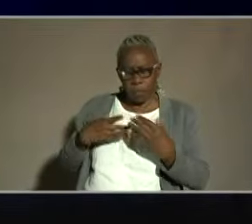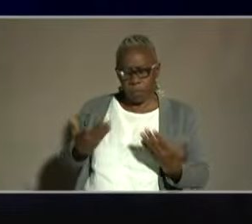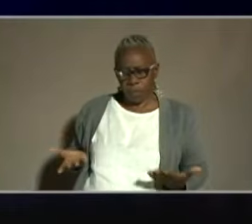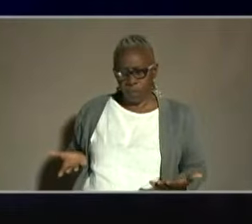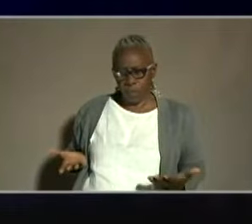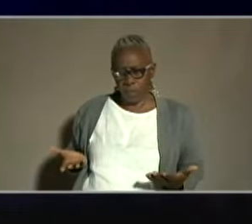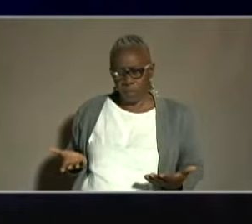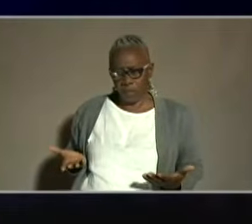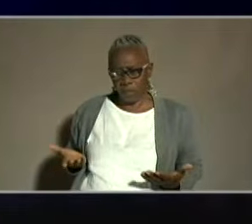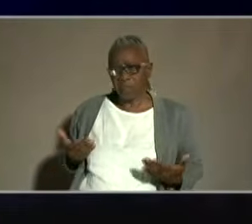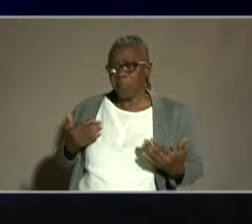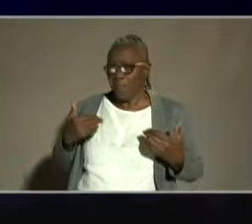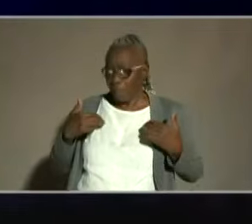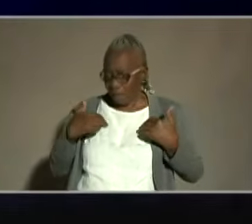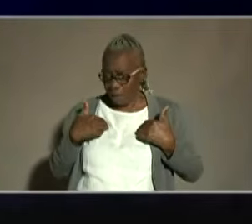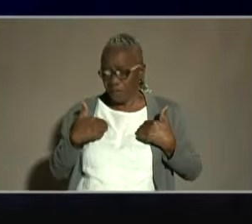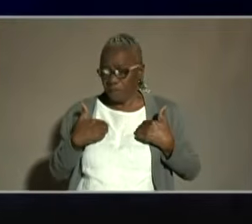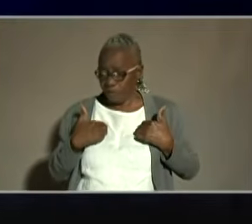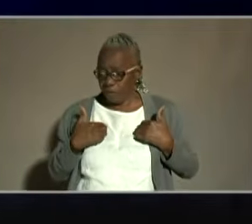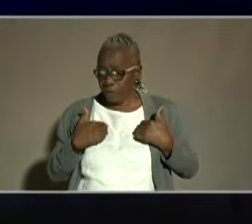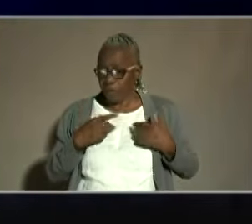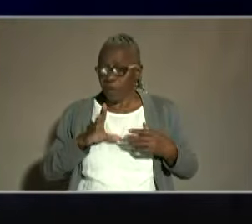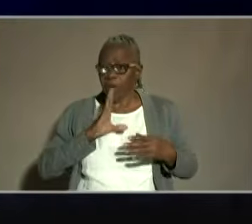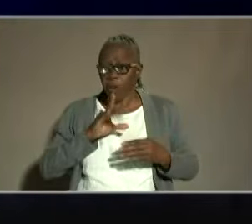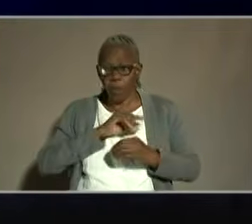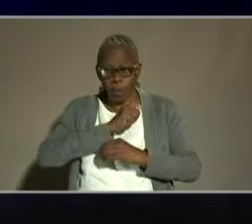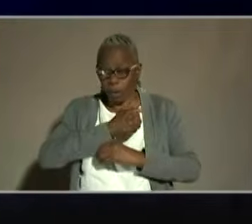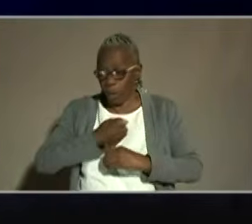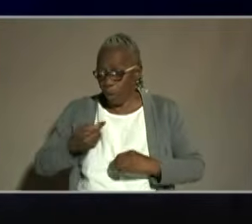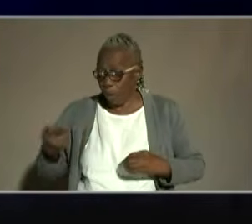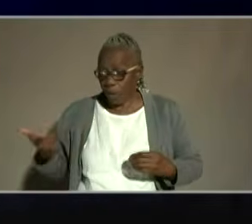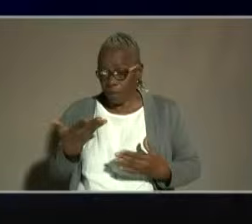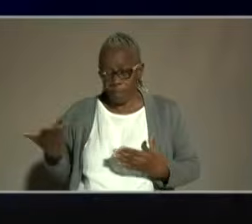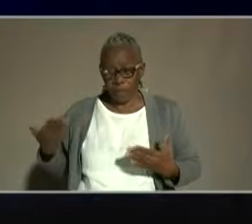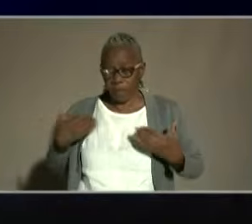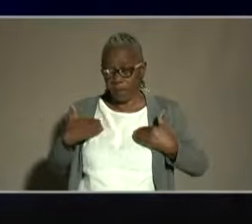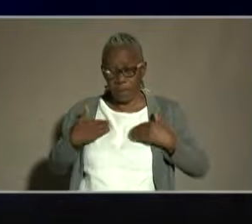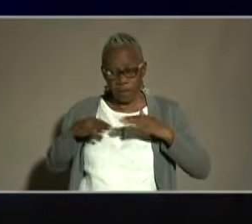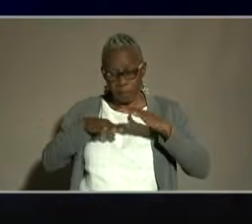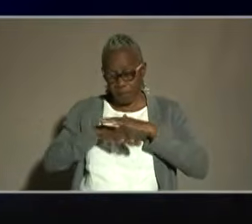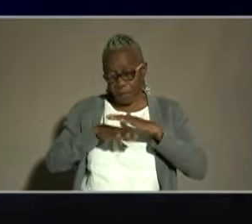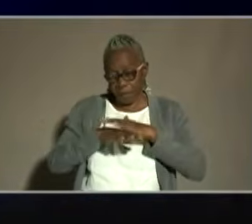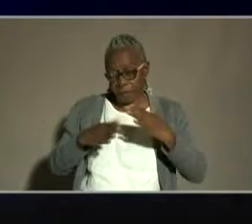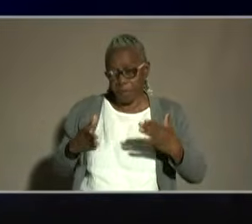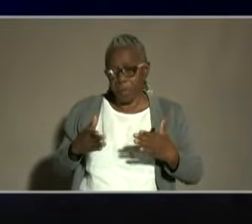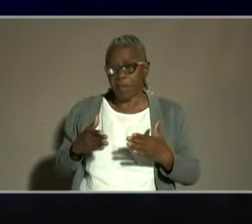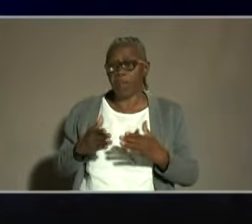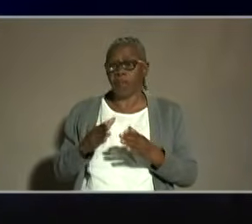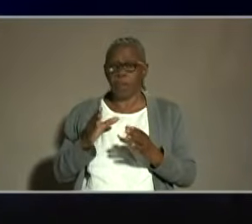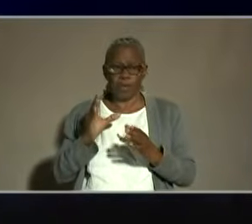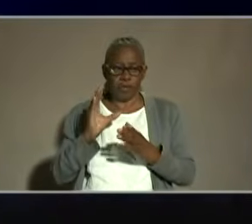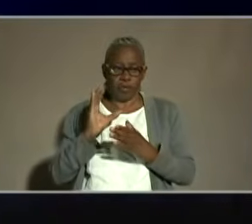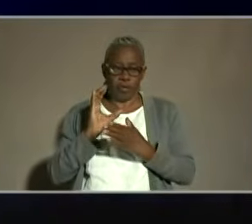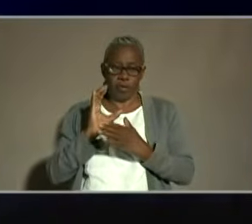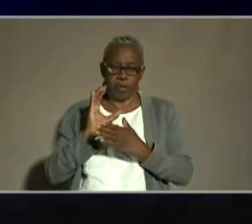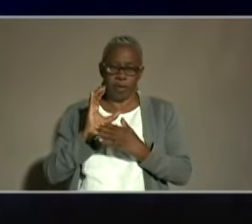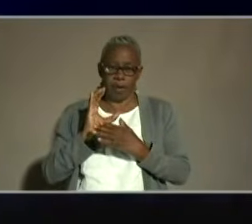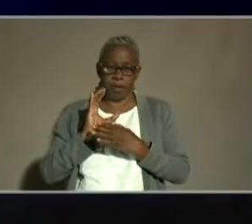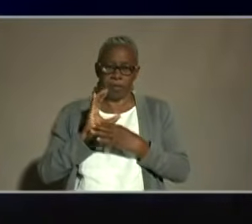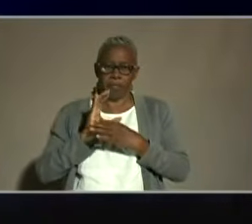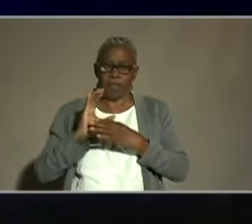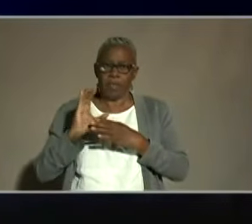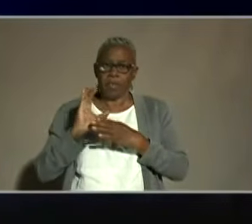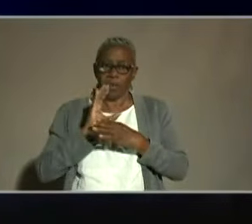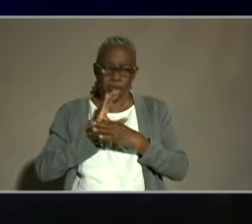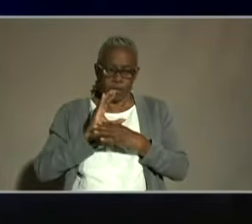I've disclosed all my assets, and that's why my Integrity Commission declarations are certified. your allegations are scurrilous and